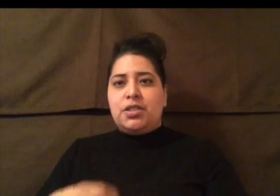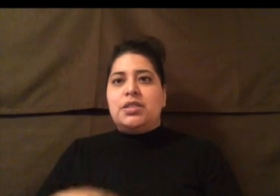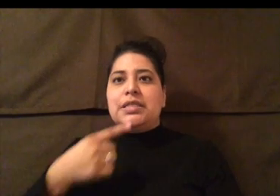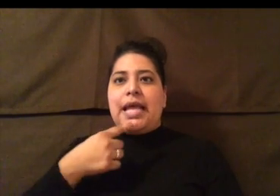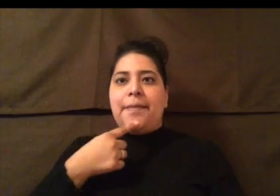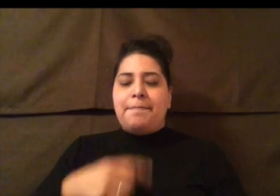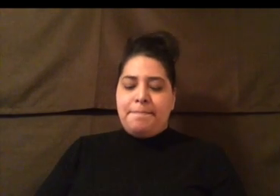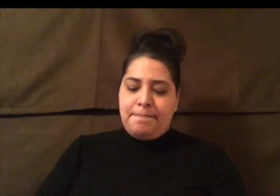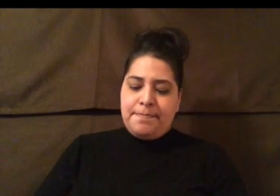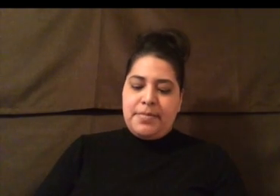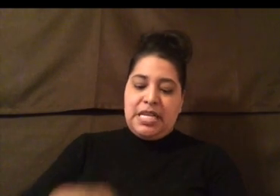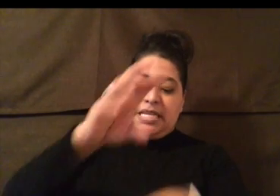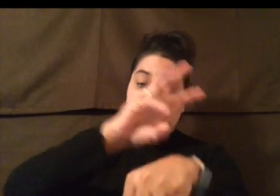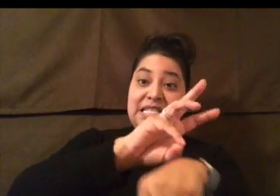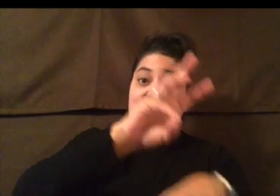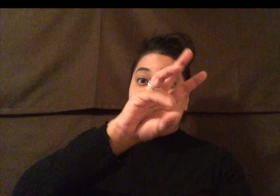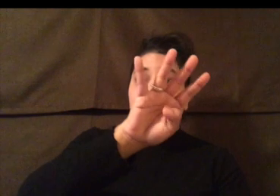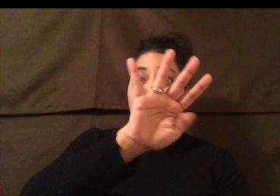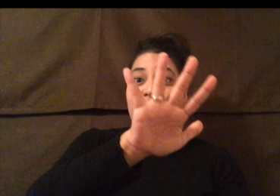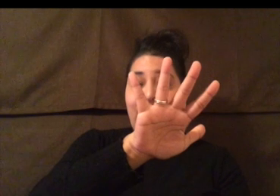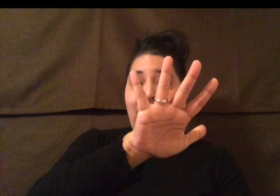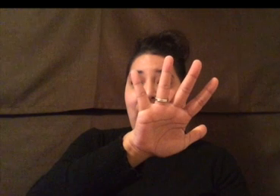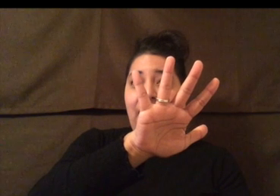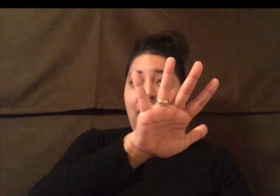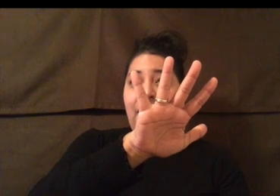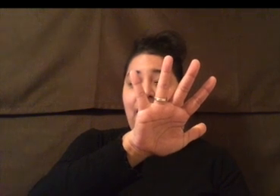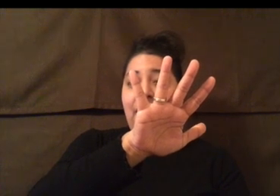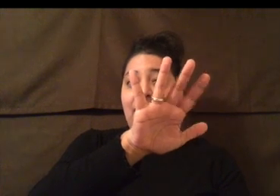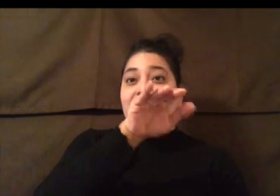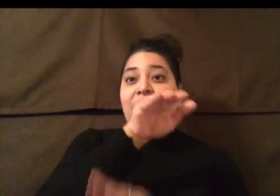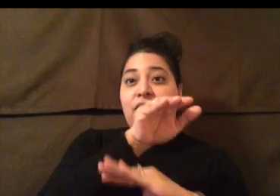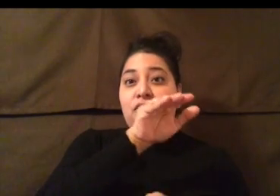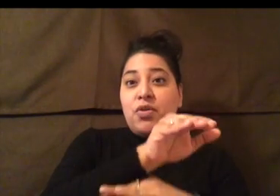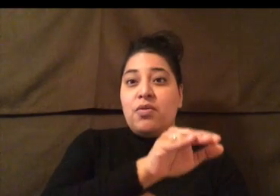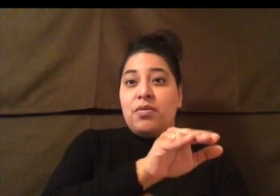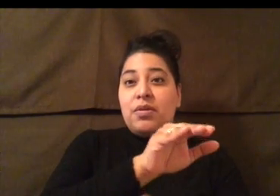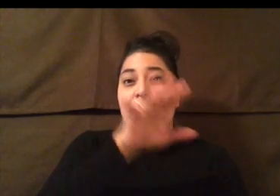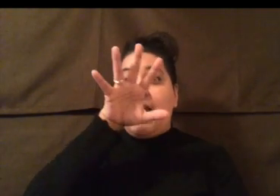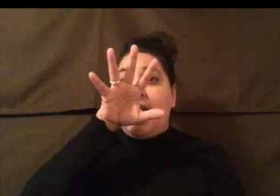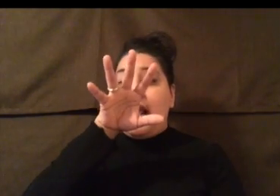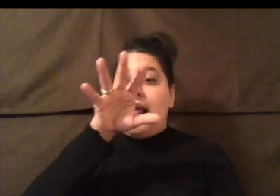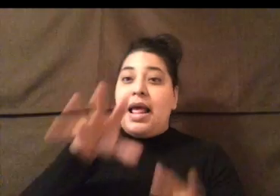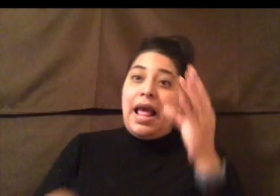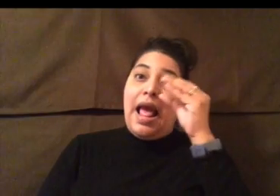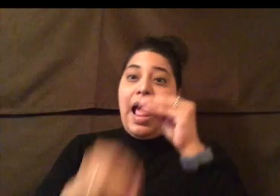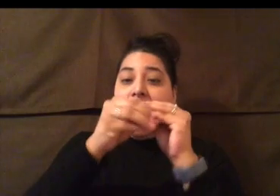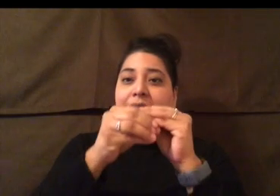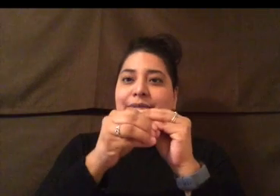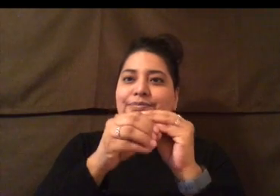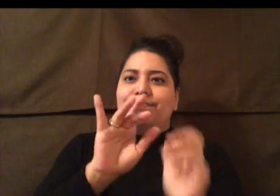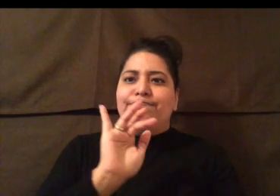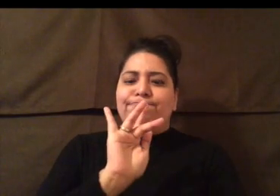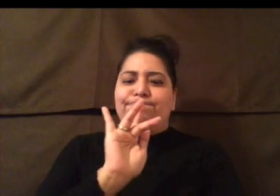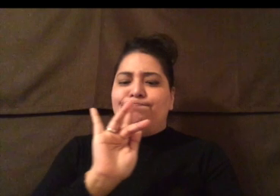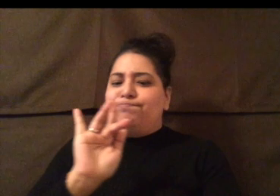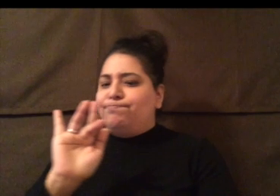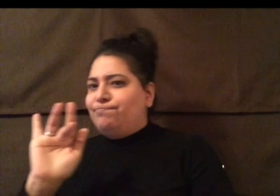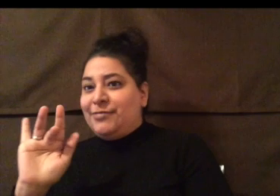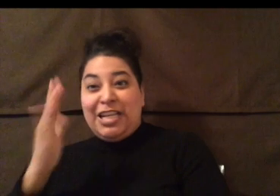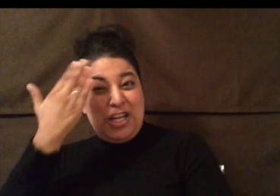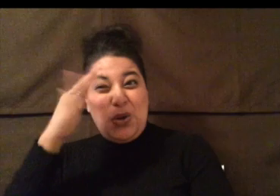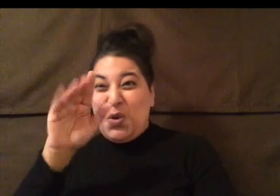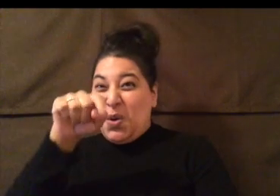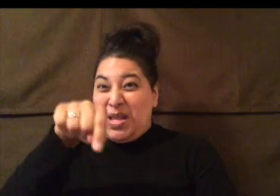time at 8:25. So we can set up our situation equation that